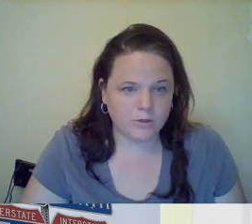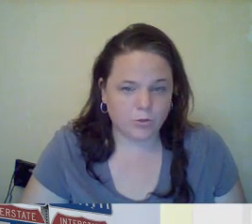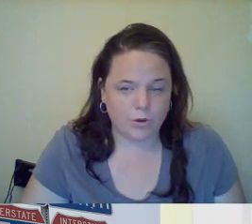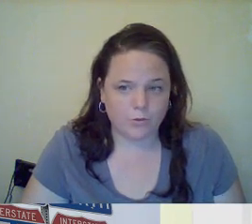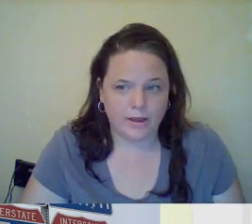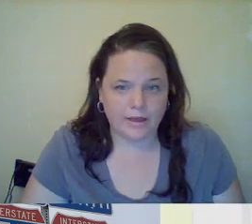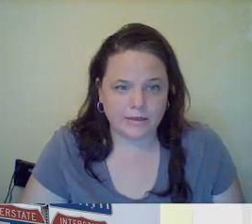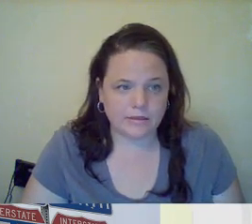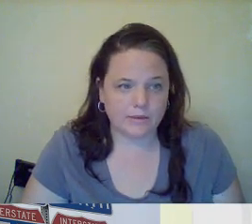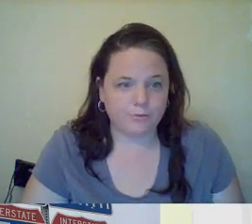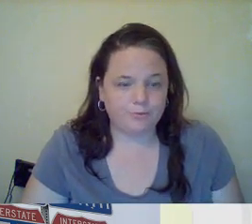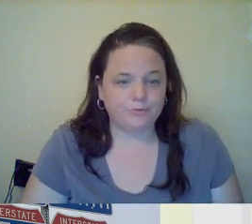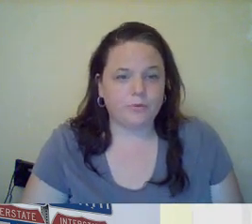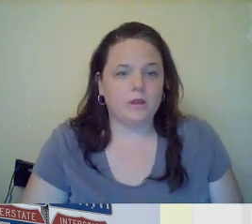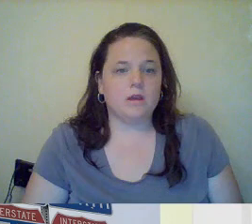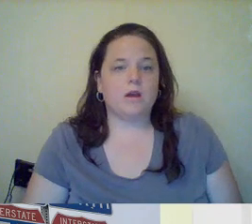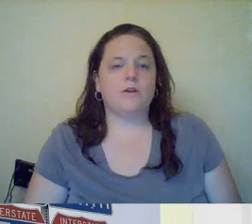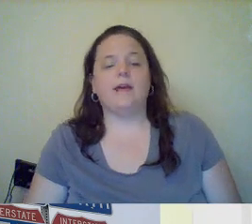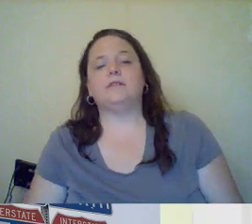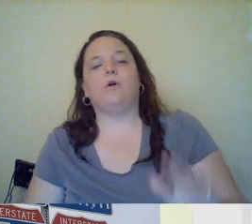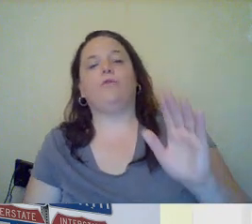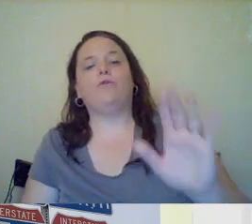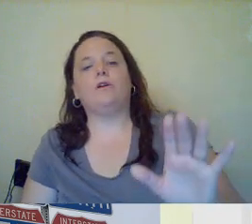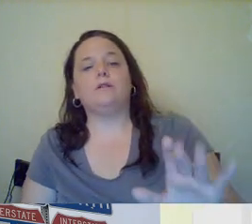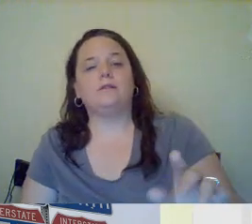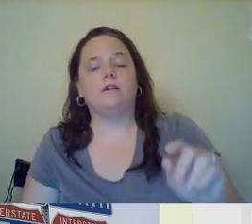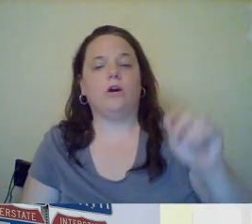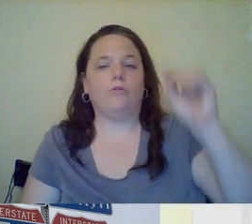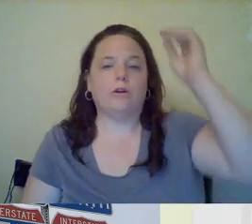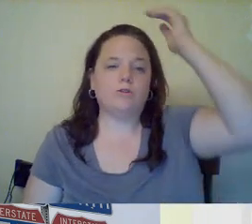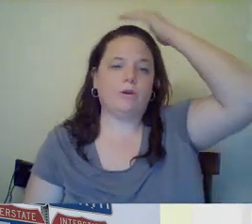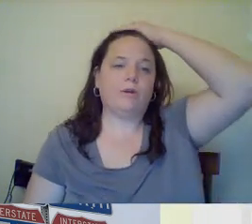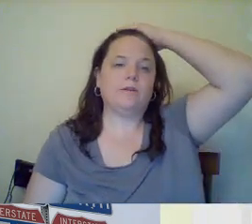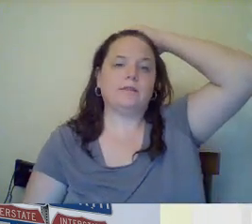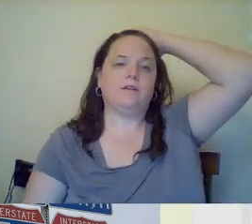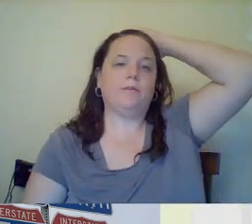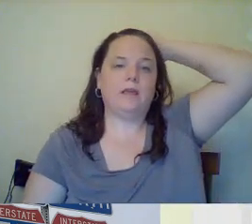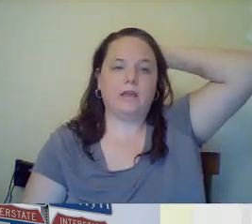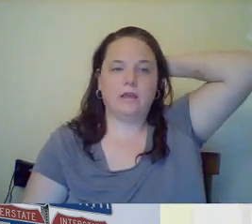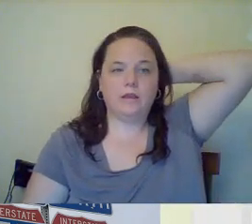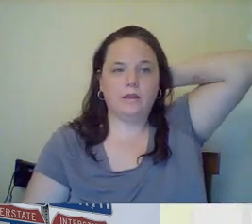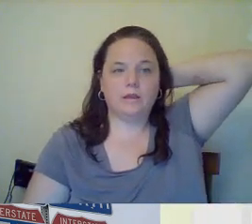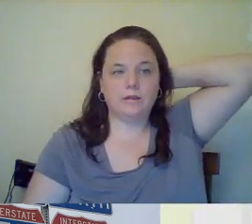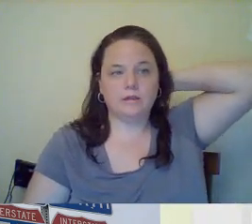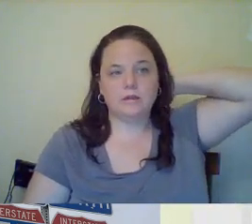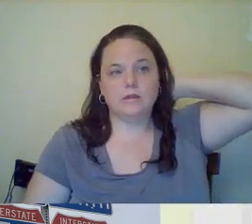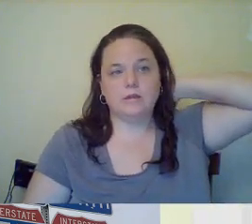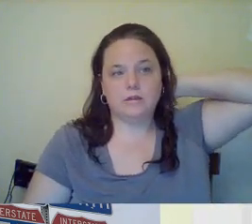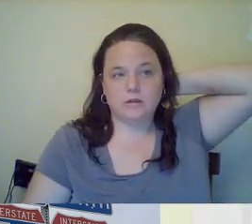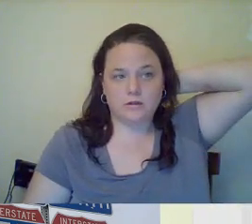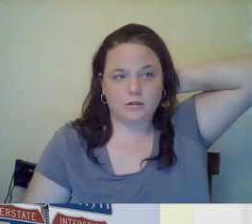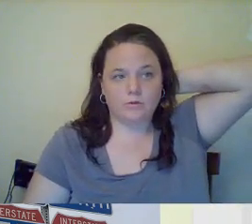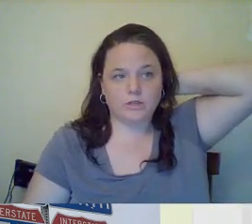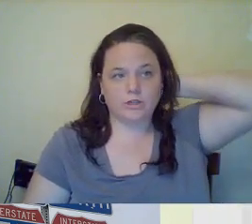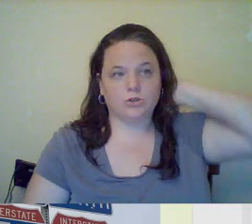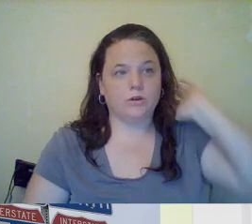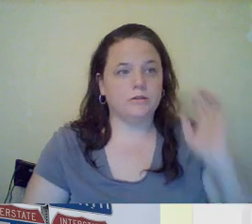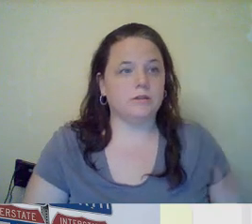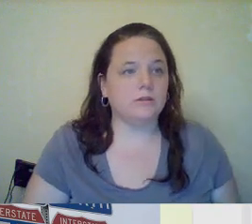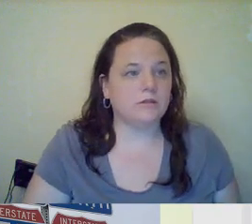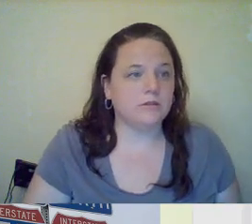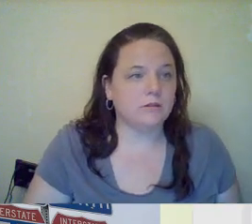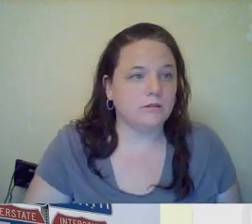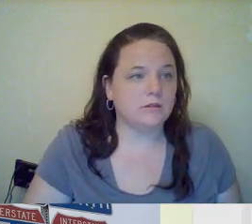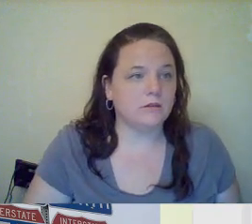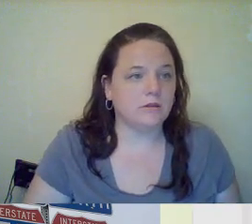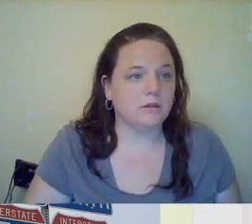For all these roadways, okay, so our first road is going to be, I wish I could draw